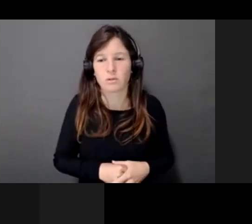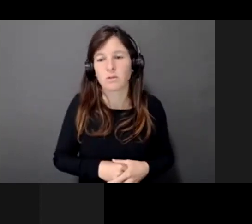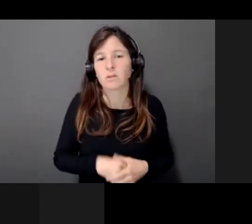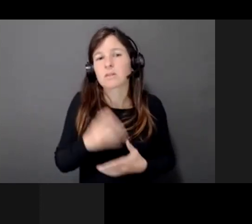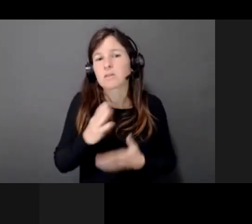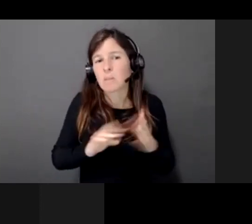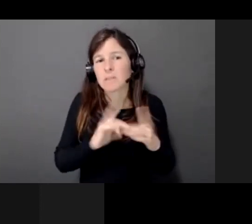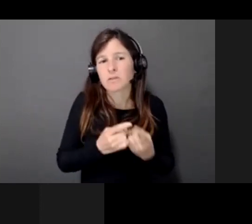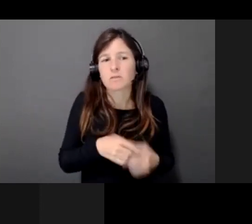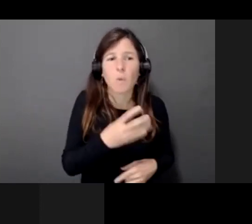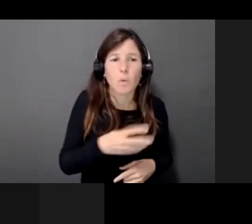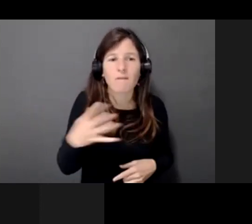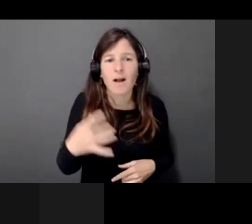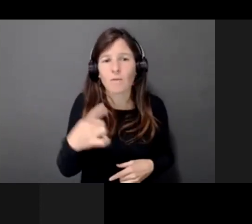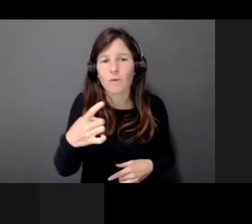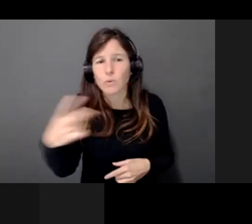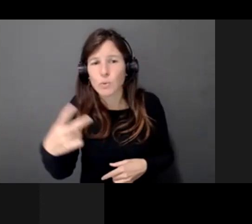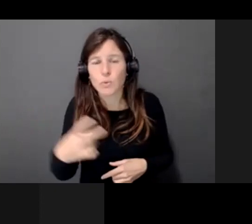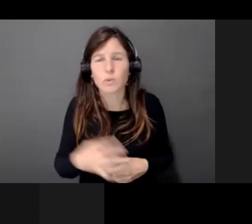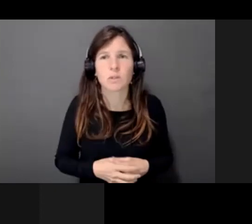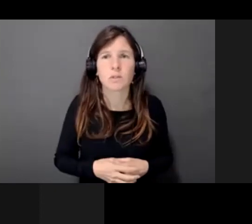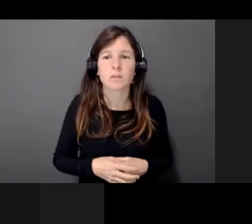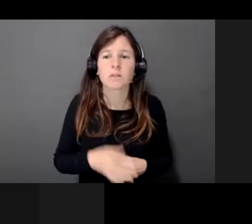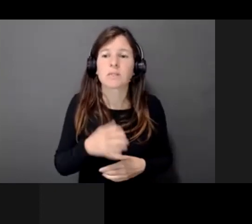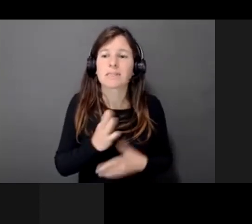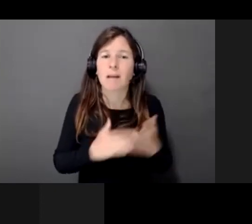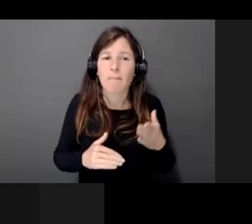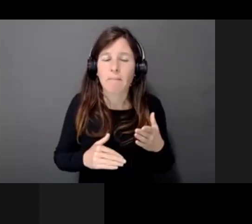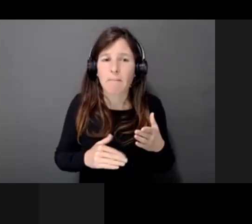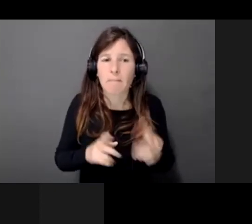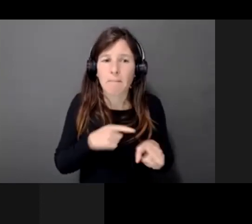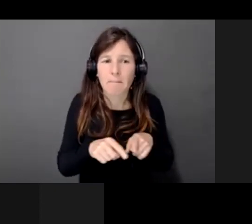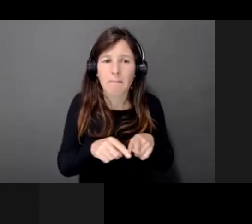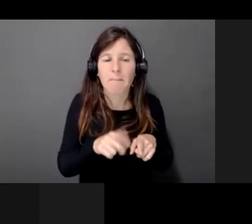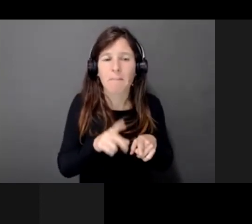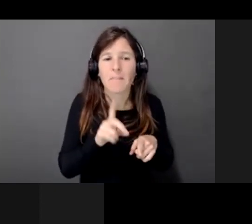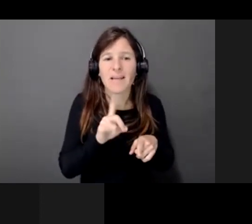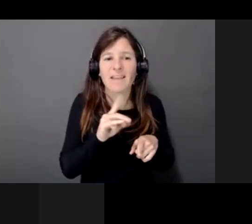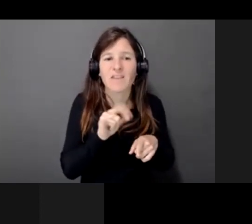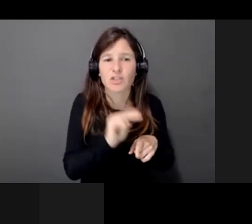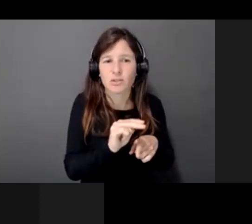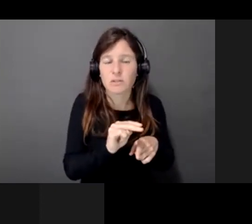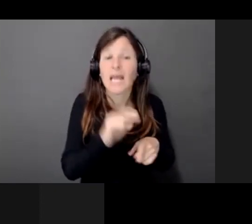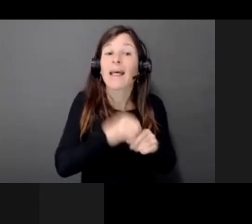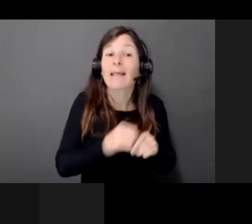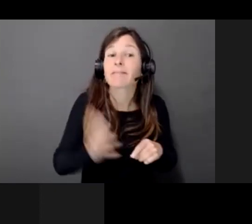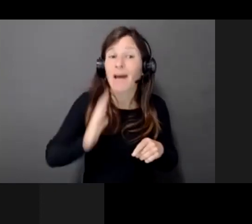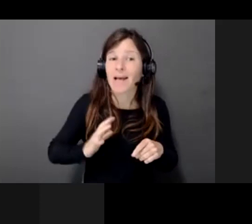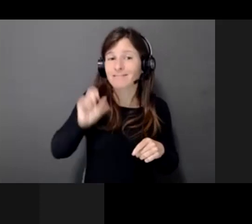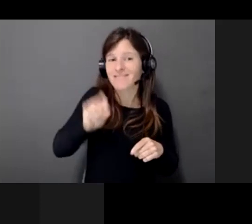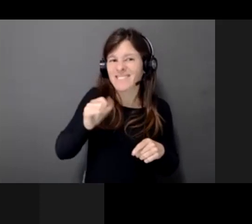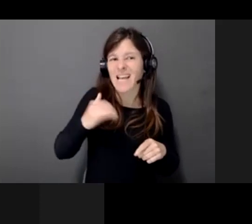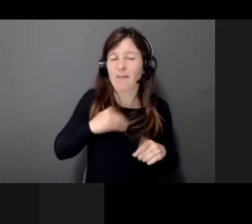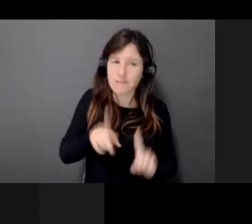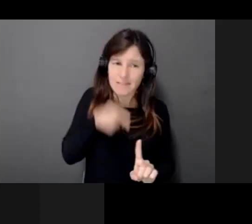district, 1, 2, and various divisions, there have been in the past dedicated officers that deal with it, and they've been